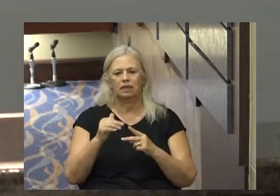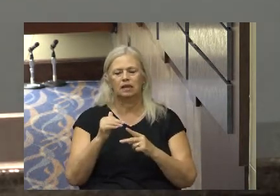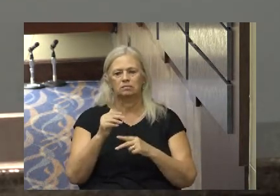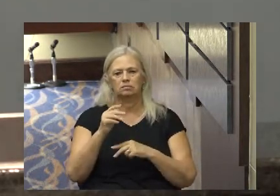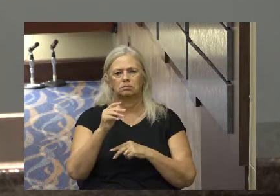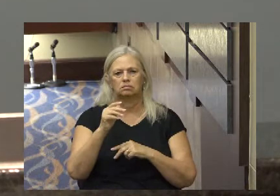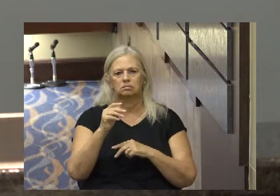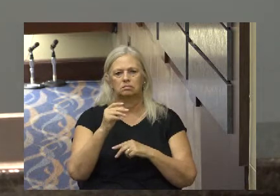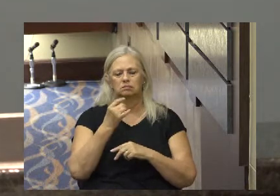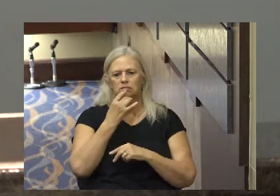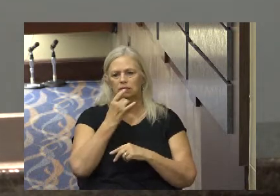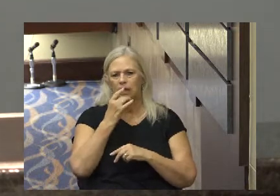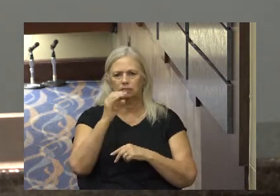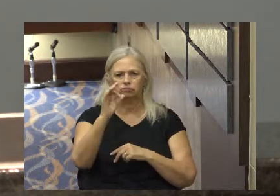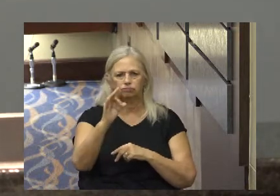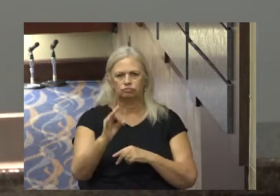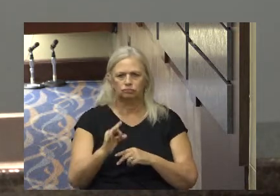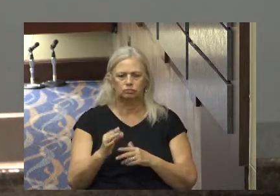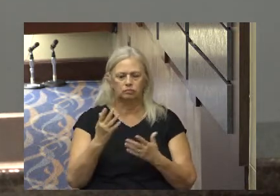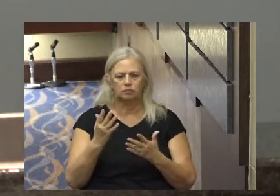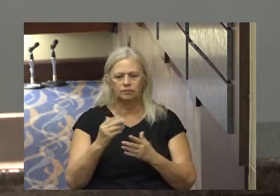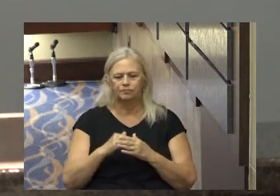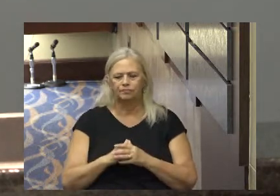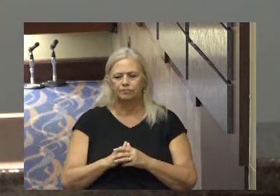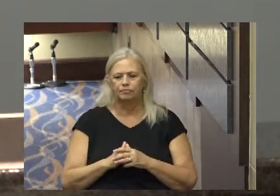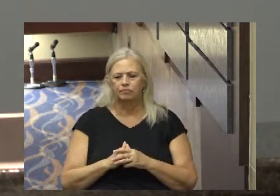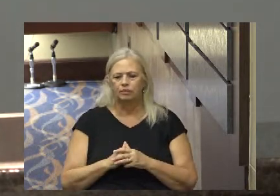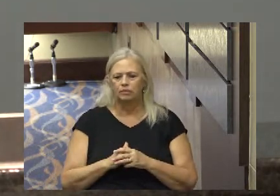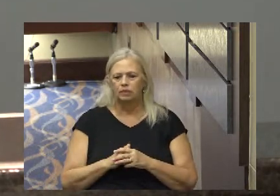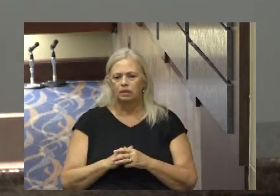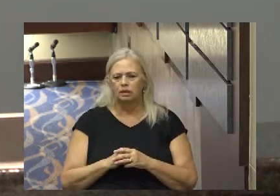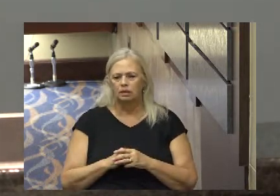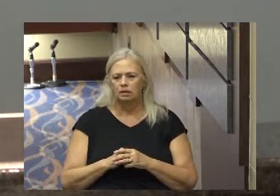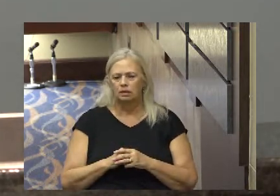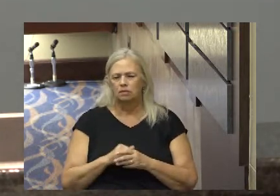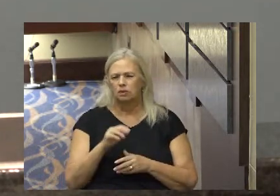in 18 months or so. That's all I had, Bradley.